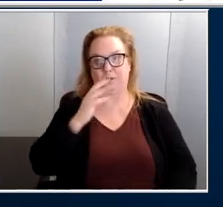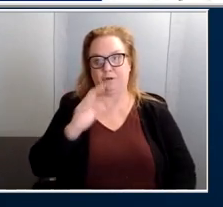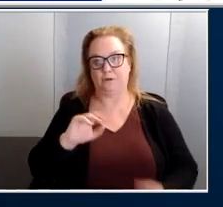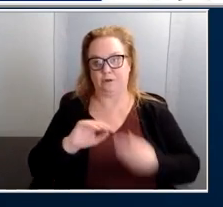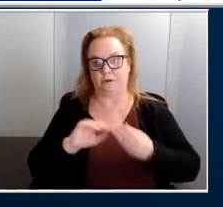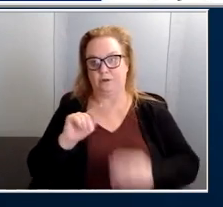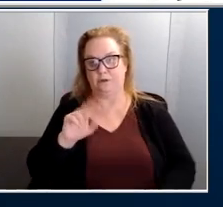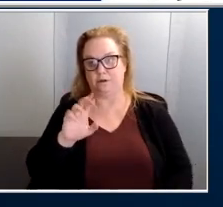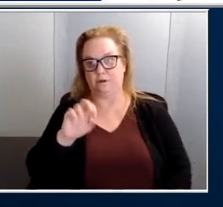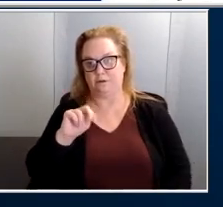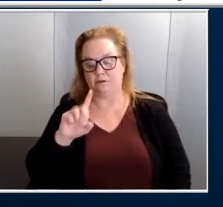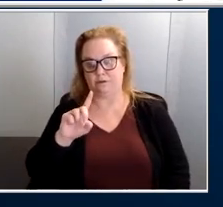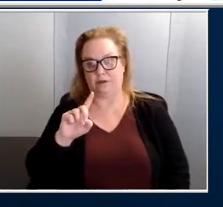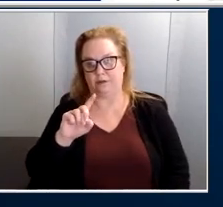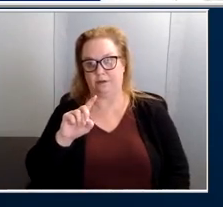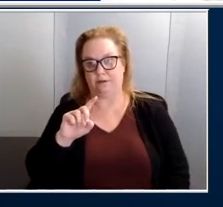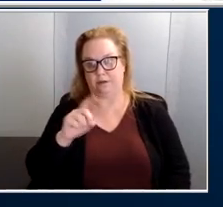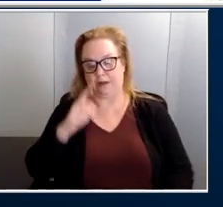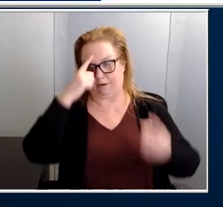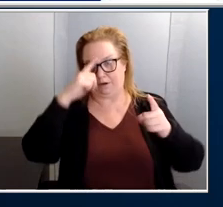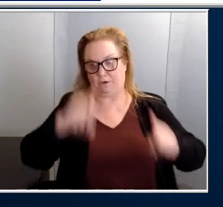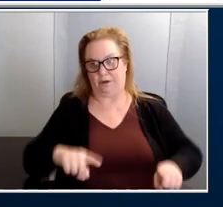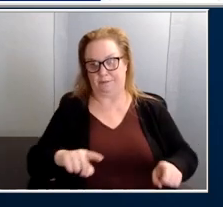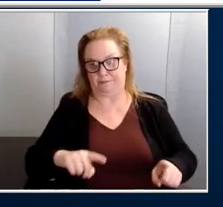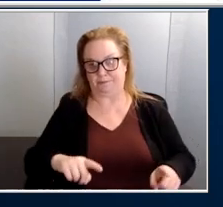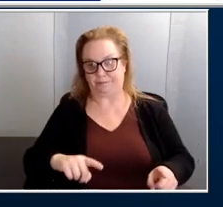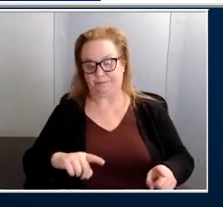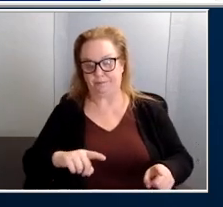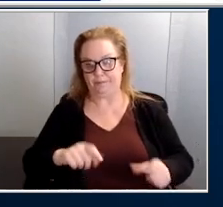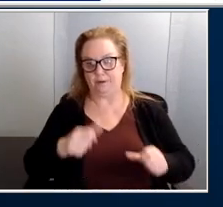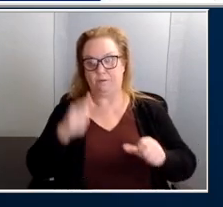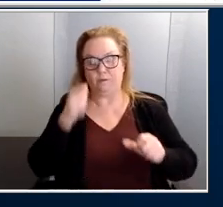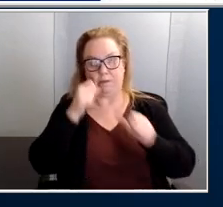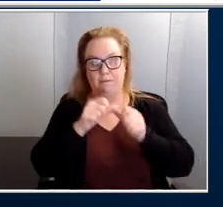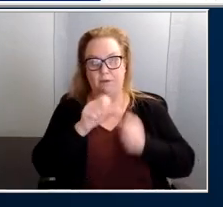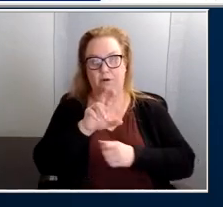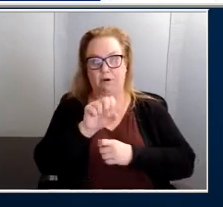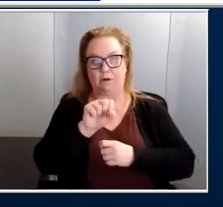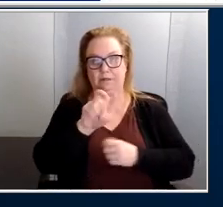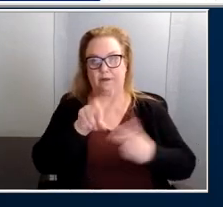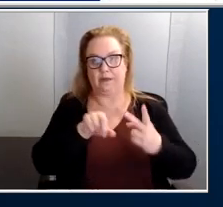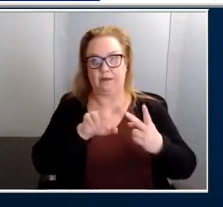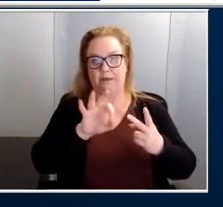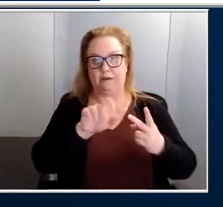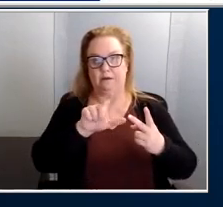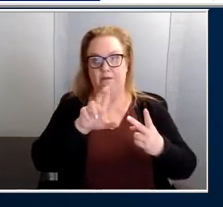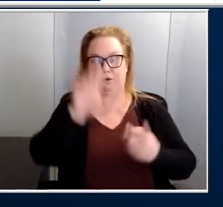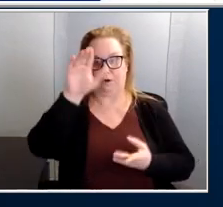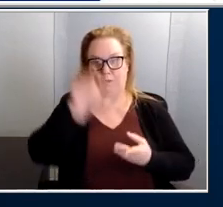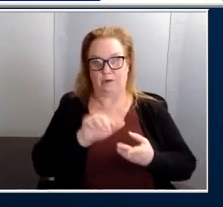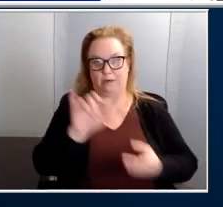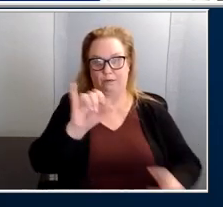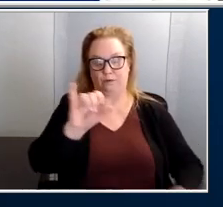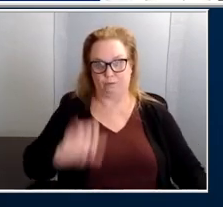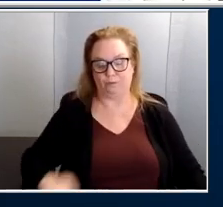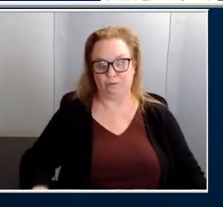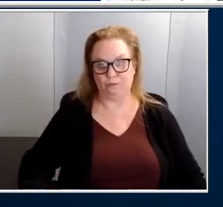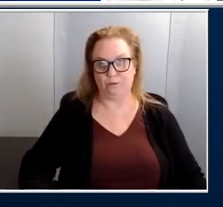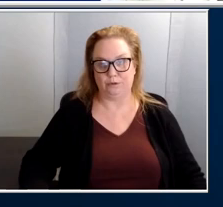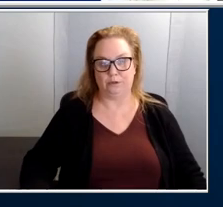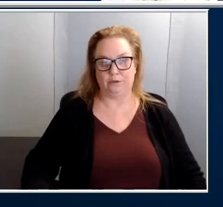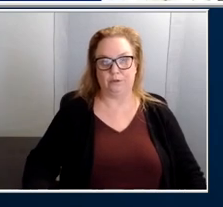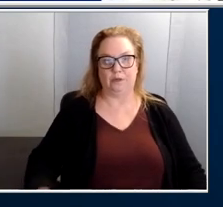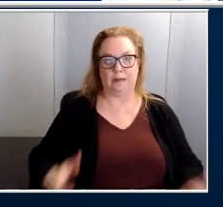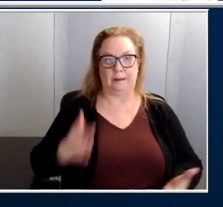Really good. I would agree with that, for sure. And remember, RSV and influenza were also going down prior to that as well. Which is good. So maybe